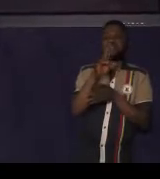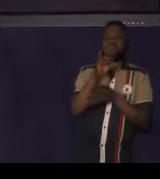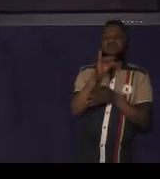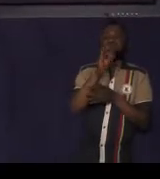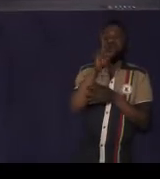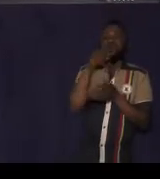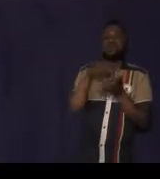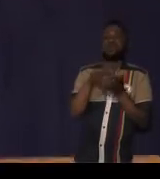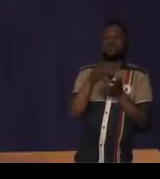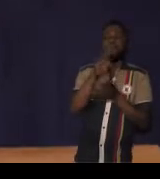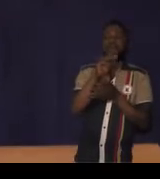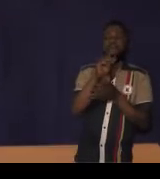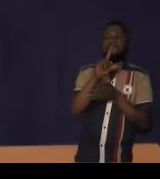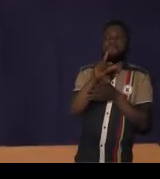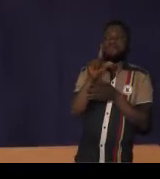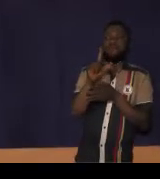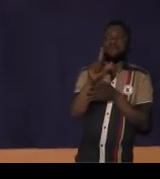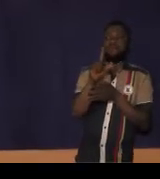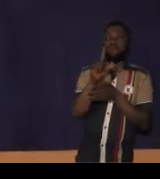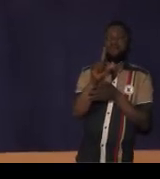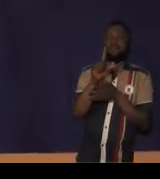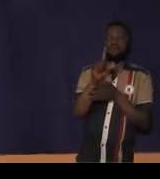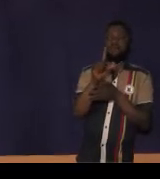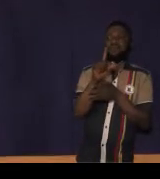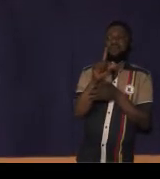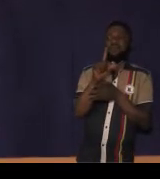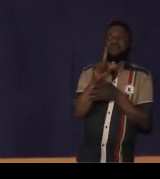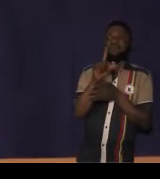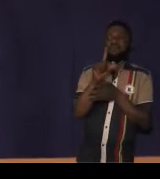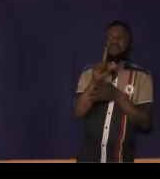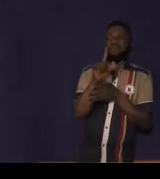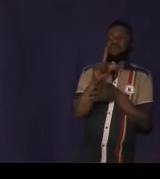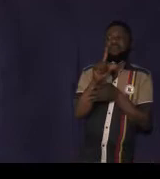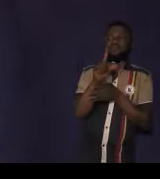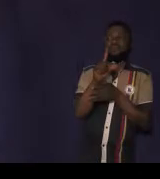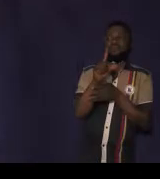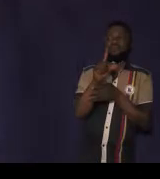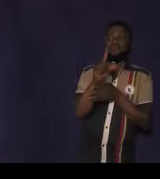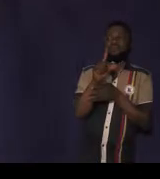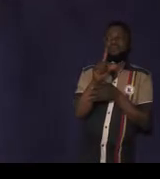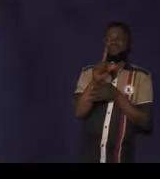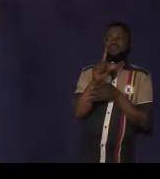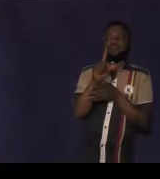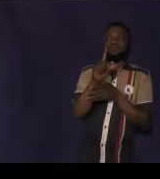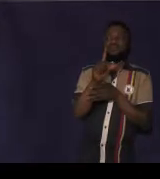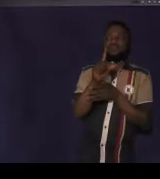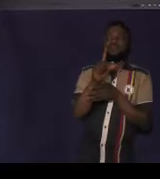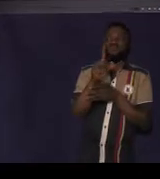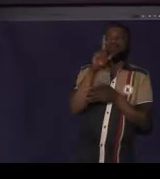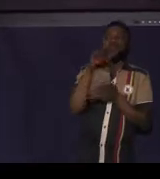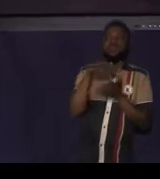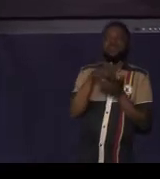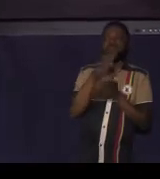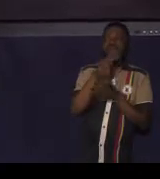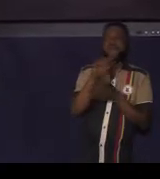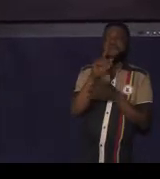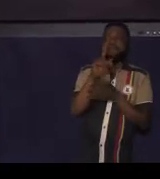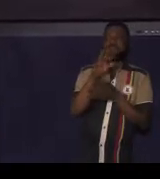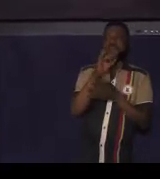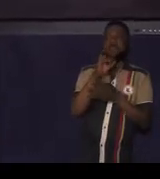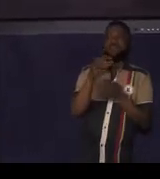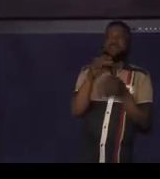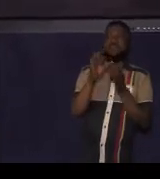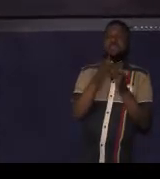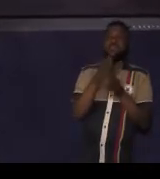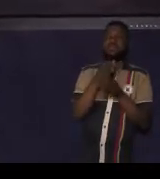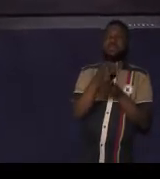is 1000 milliliter. As you can see on the body, after 900 you have 1000. So 1000 milliliters is 1 liter.